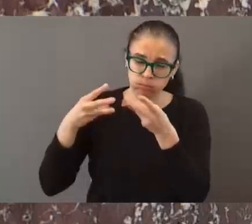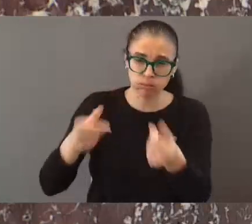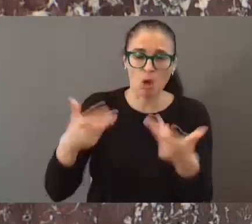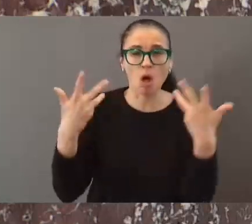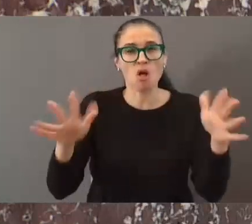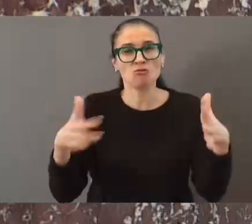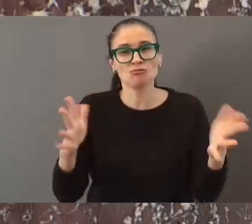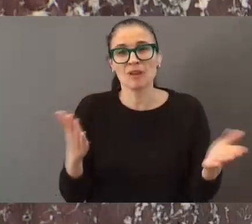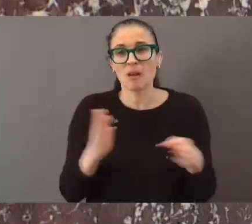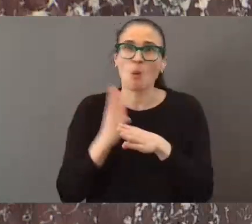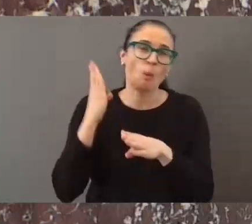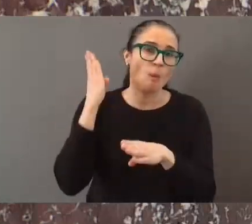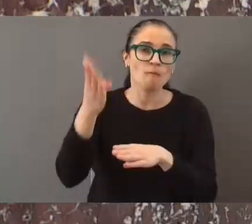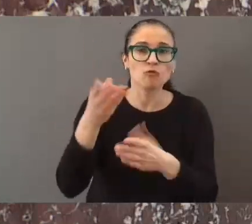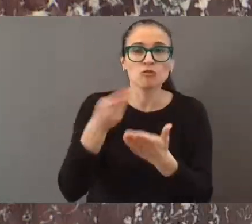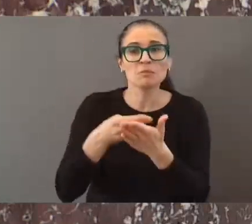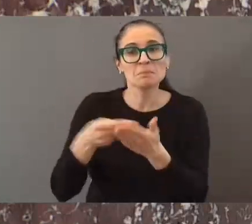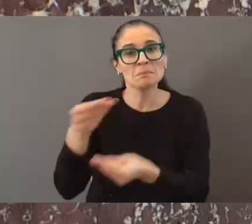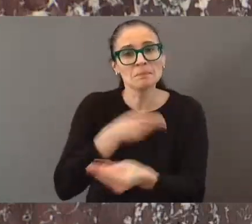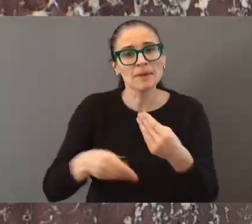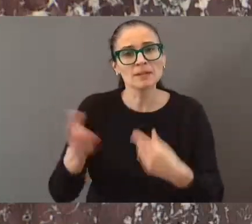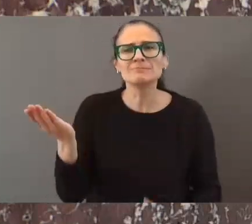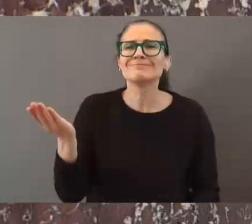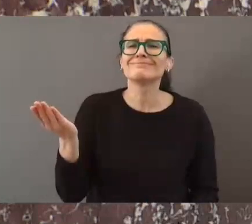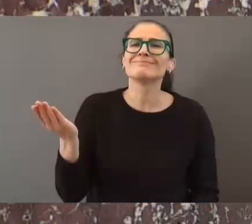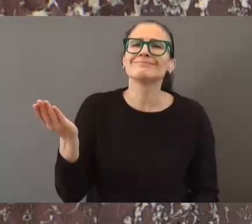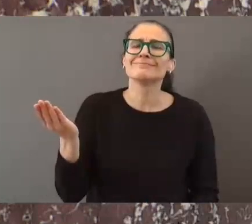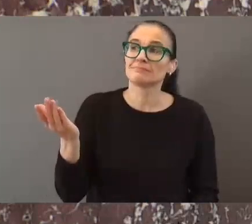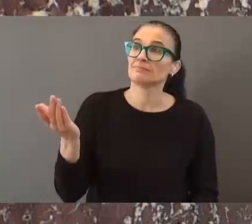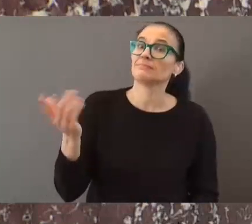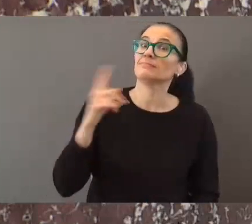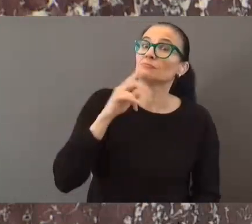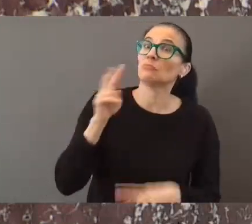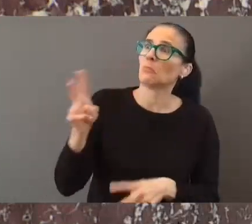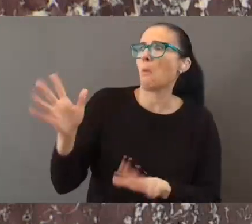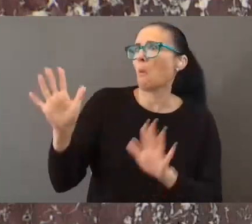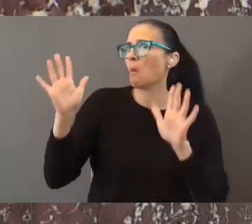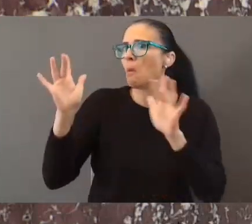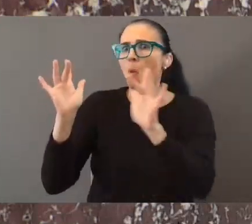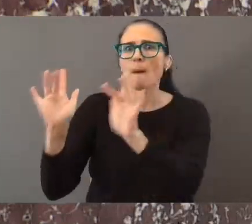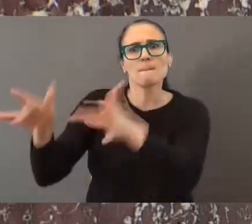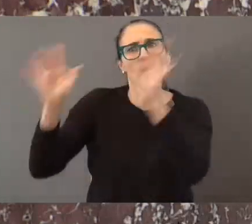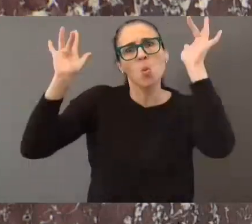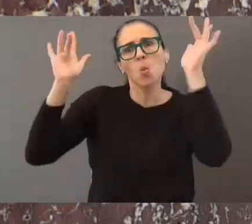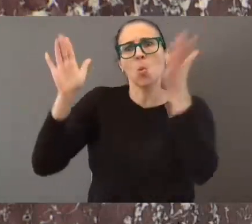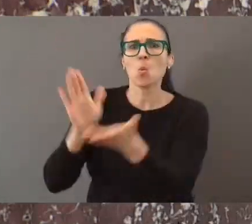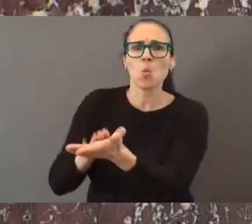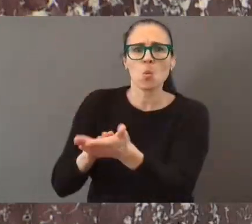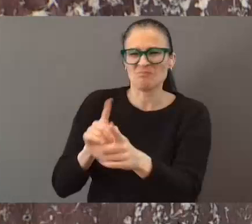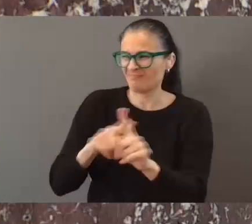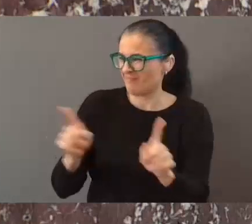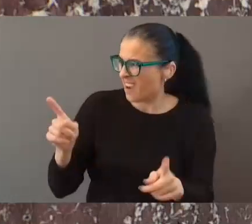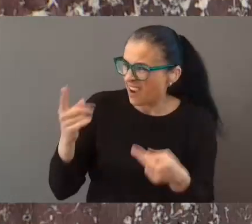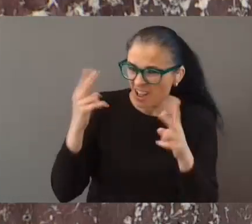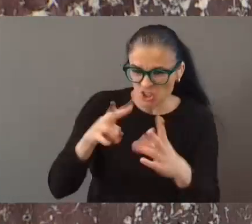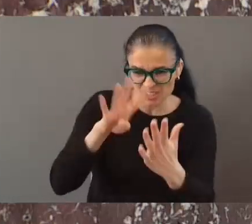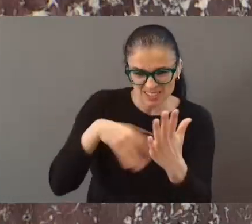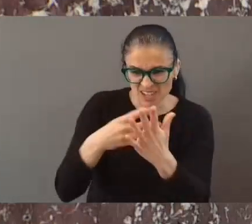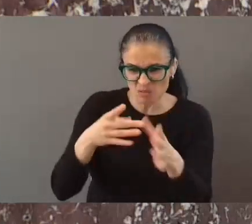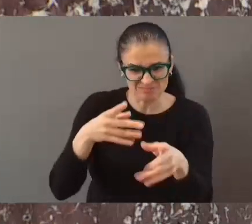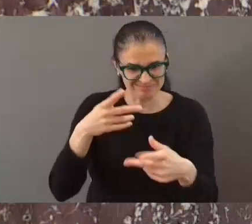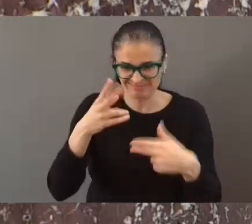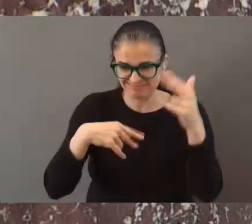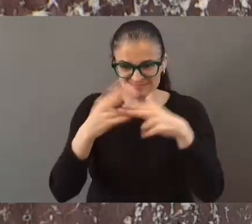That's the crowning glory for this government. Over schedule or behind schedule, over budget. The economic agenda is completely broken.